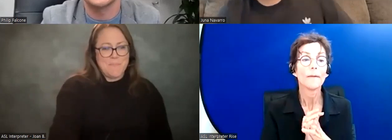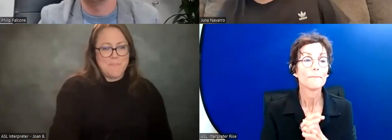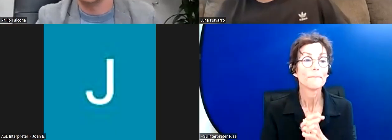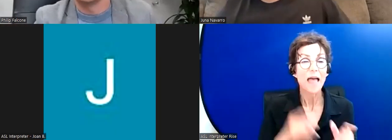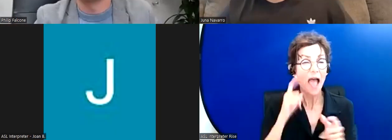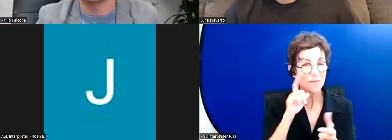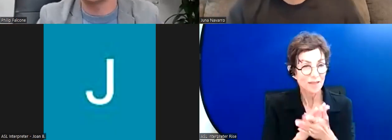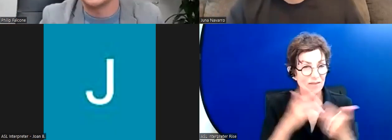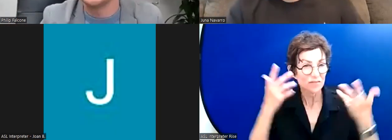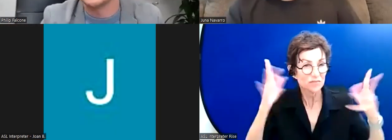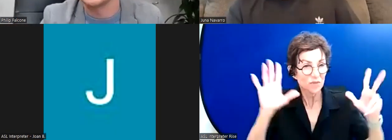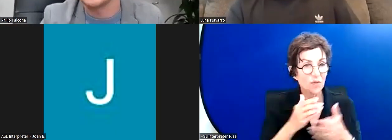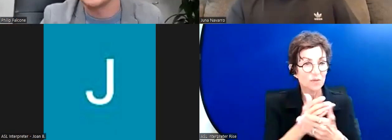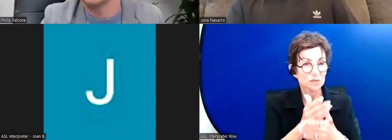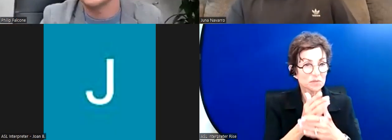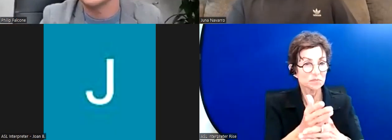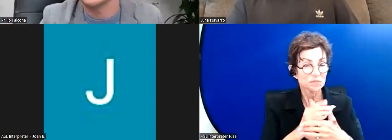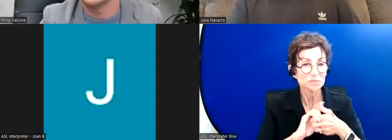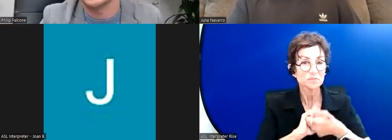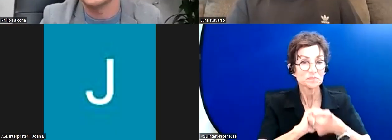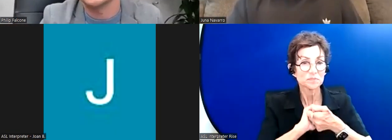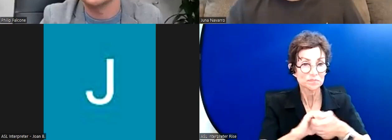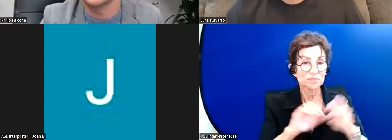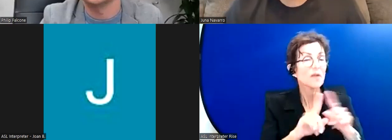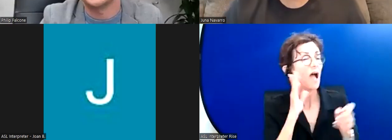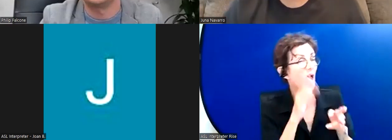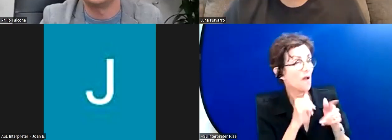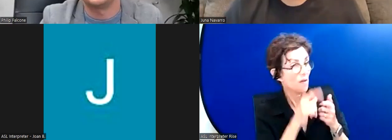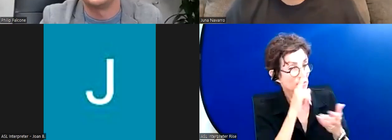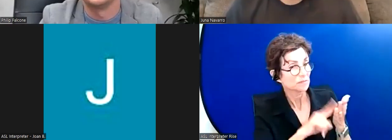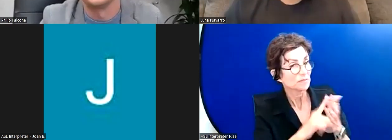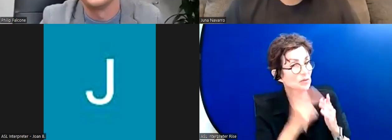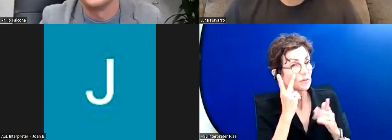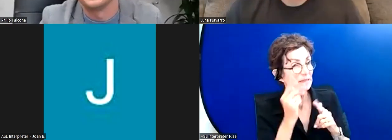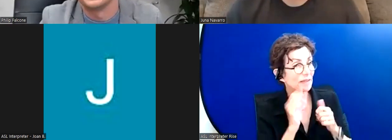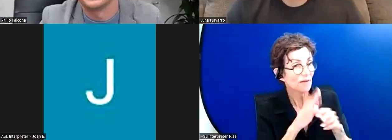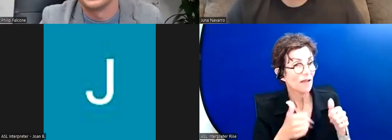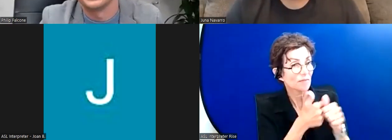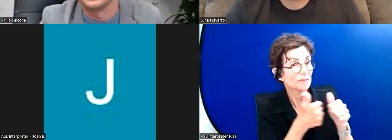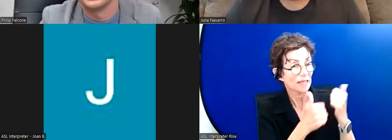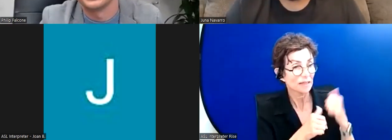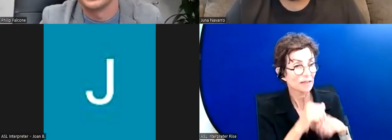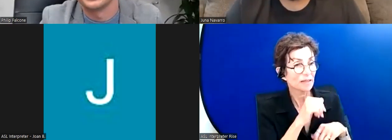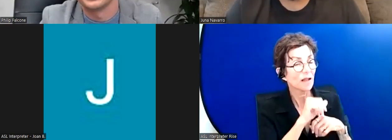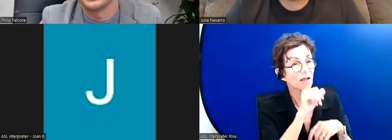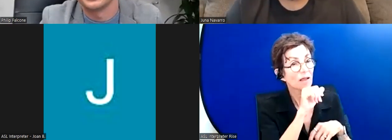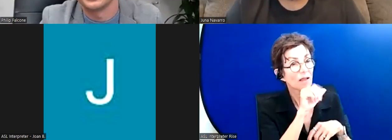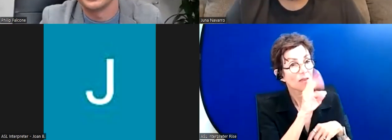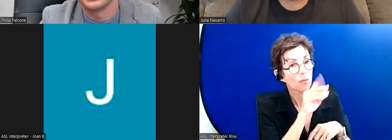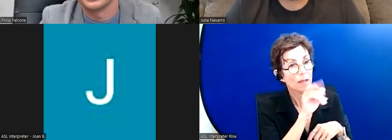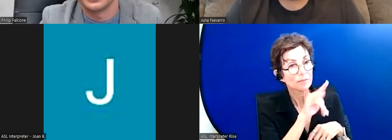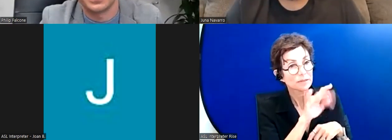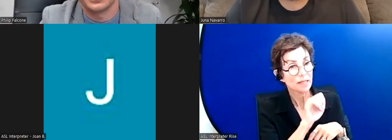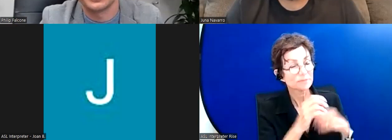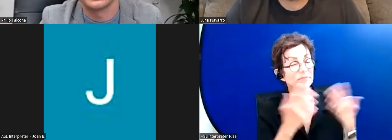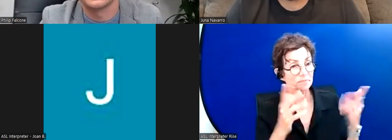Okay. And then, I think they might have updated it too, so I'll take a look and check to see. But yeah. okay, and then also someone would like to hear